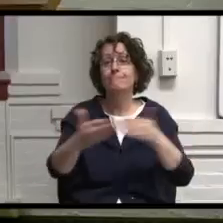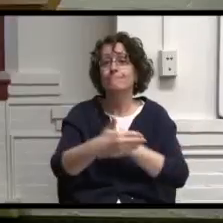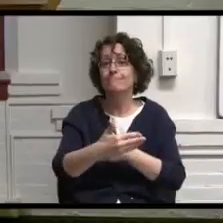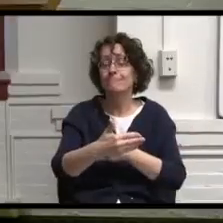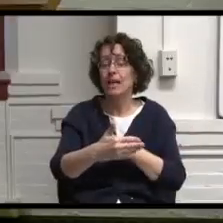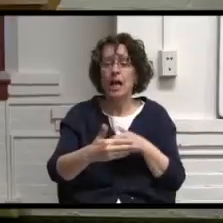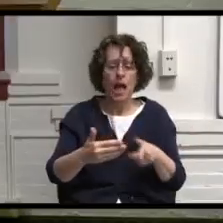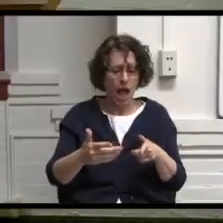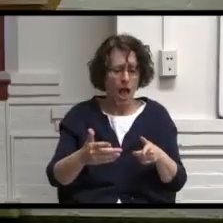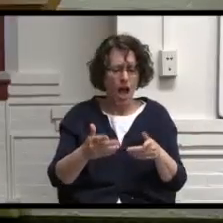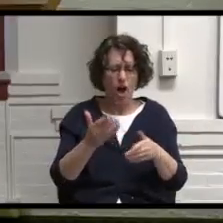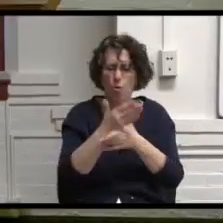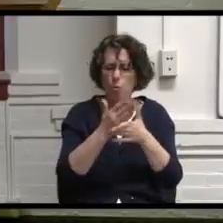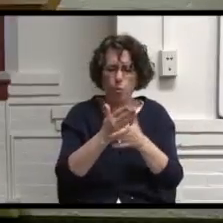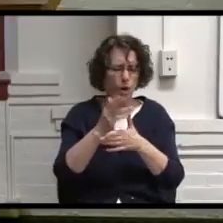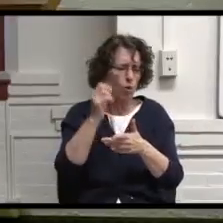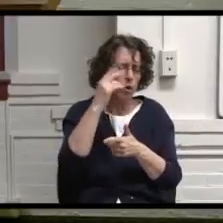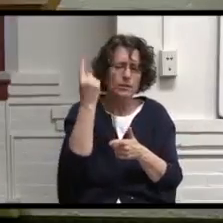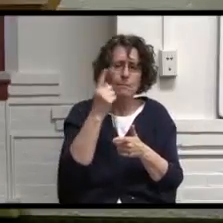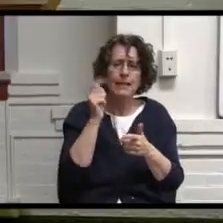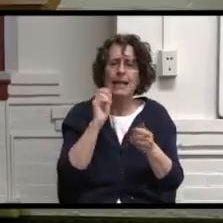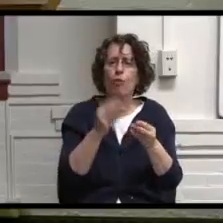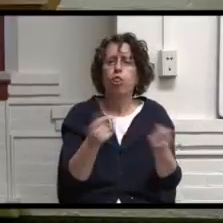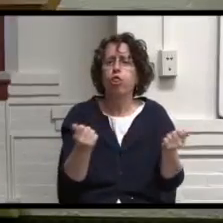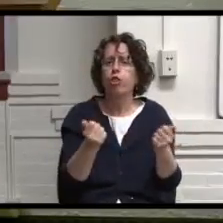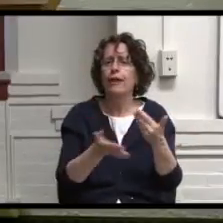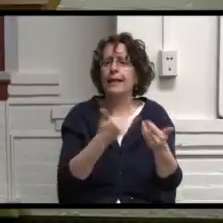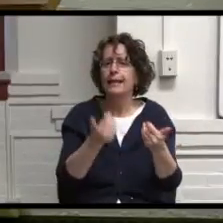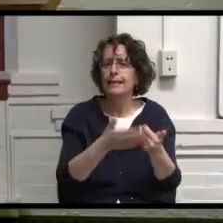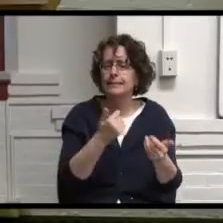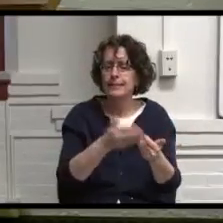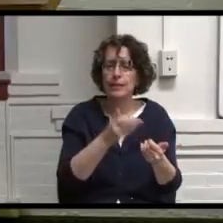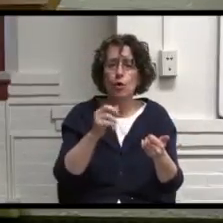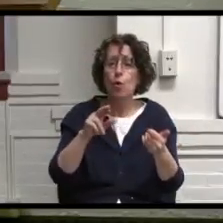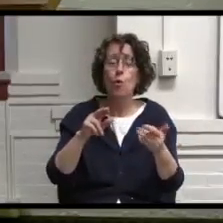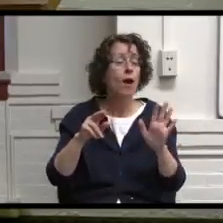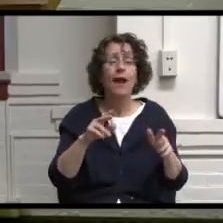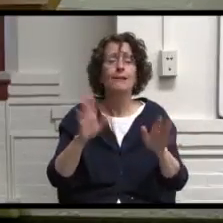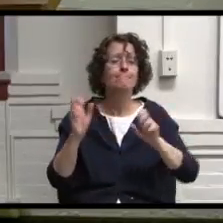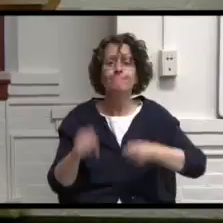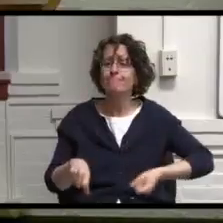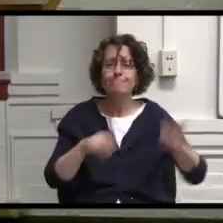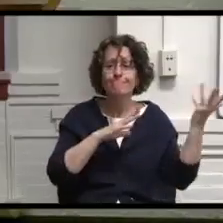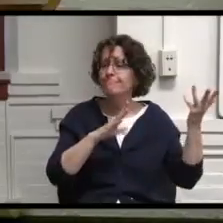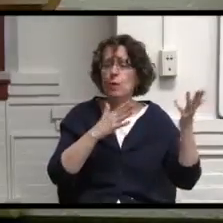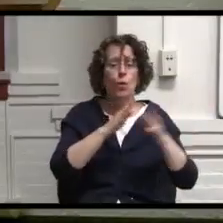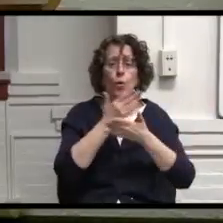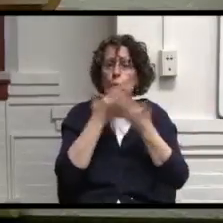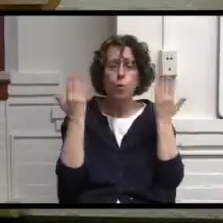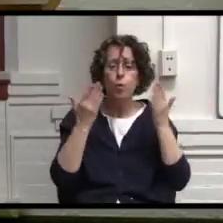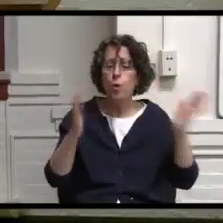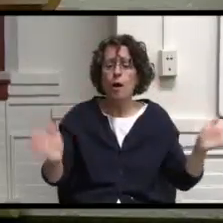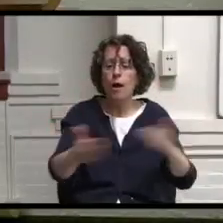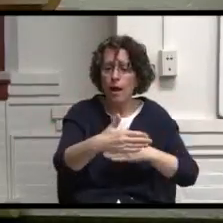degradable material, or the shroud would be used, or something like this.